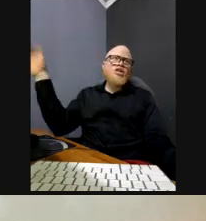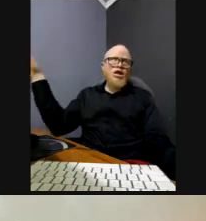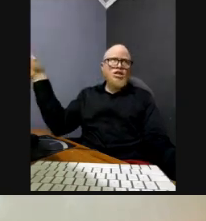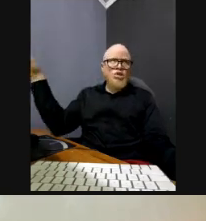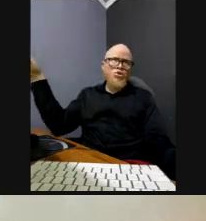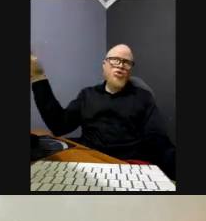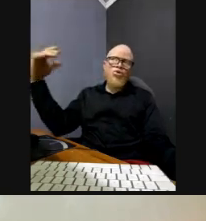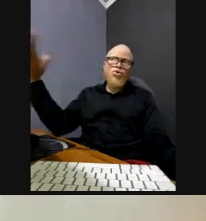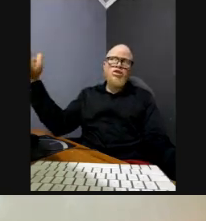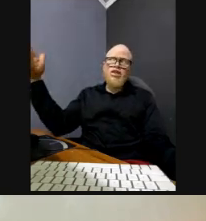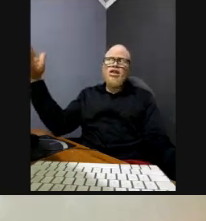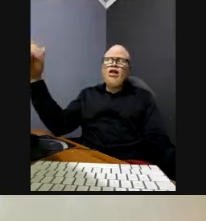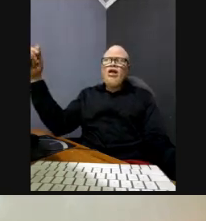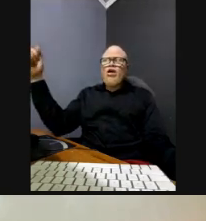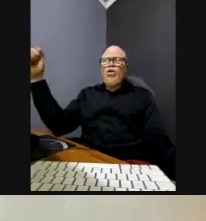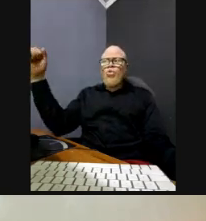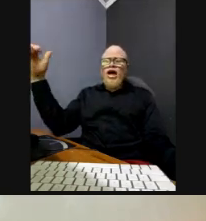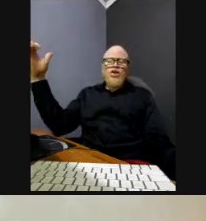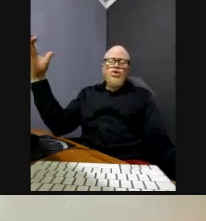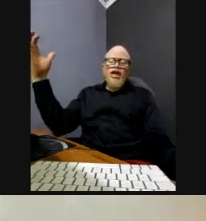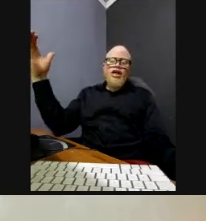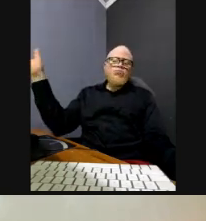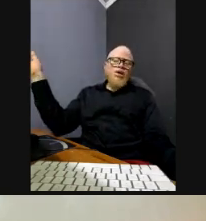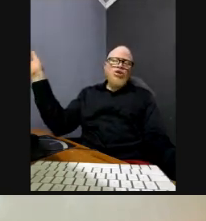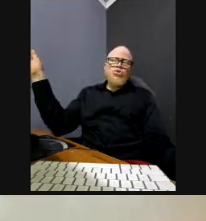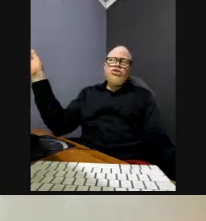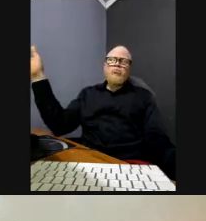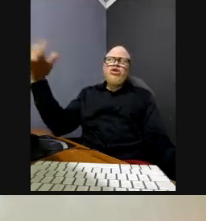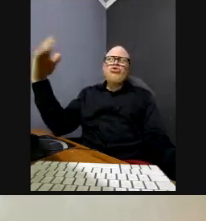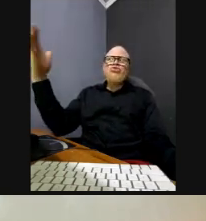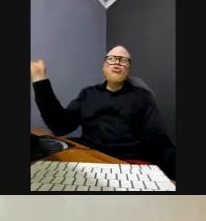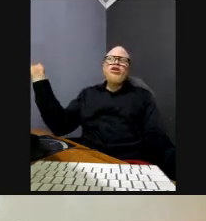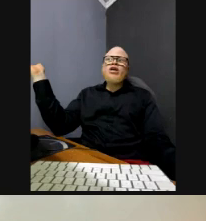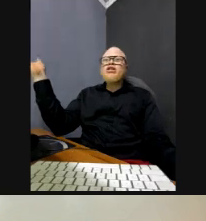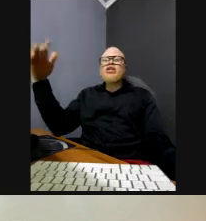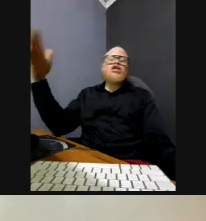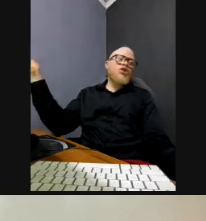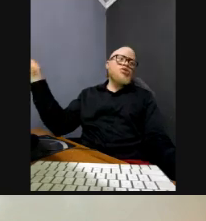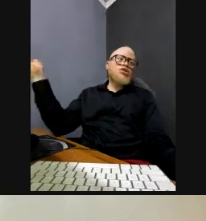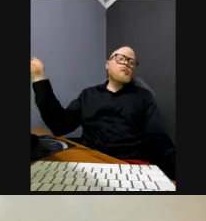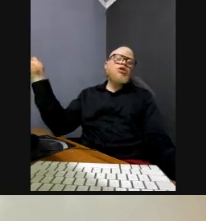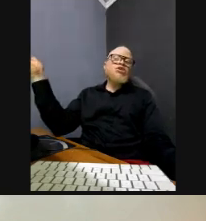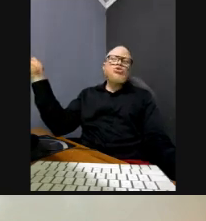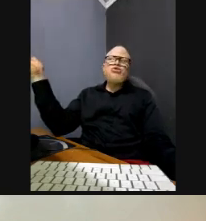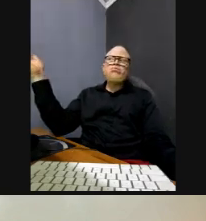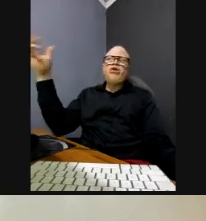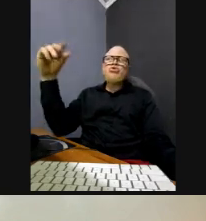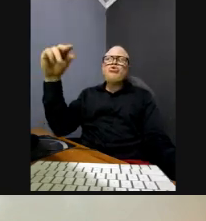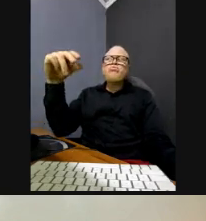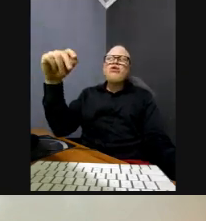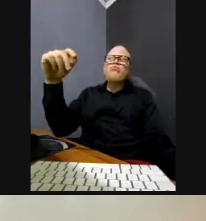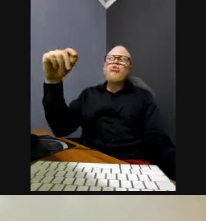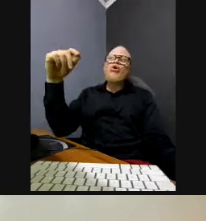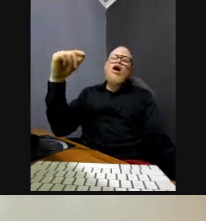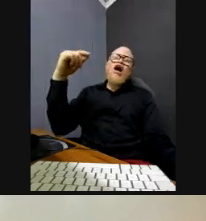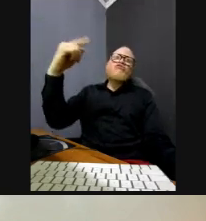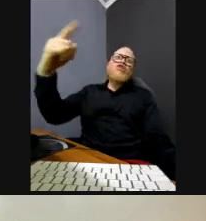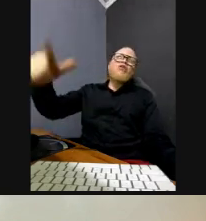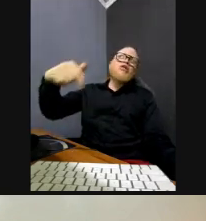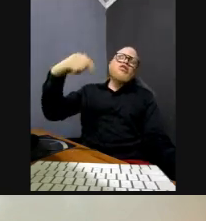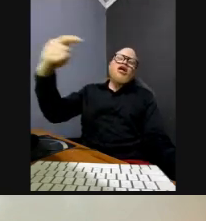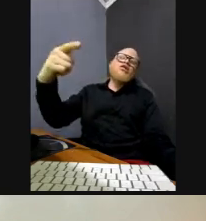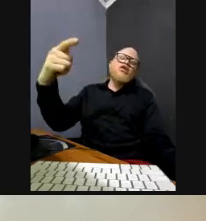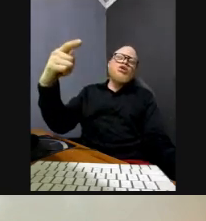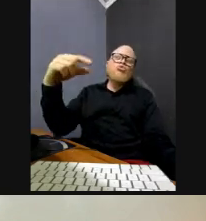are interacting with your content. Why I don't like impressions, you can get 10,000 impressions, but those people, have